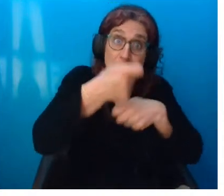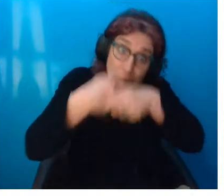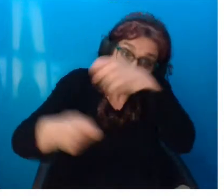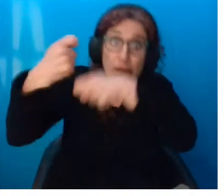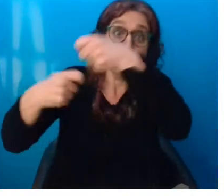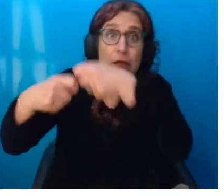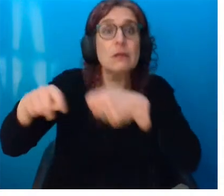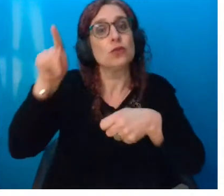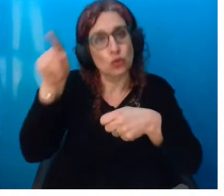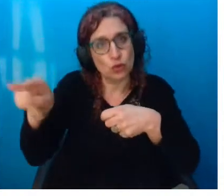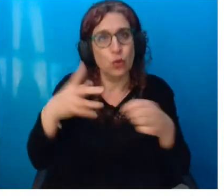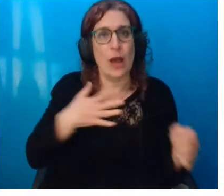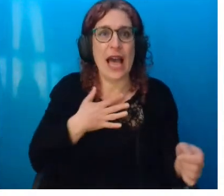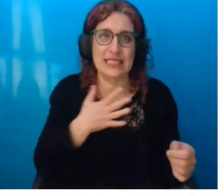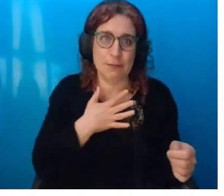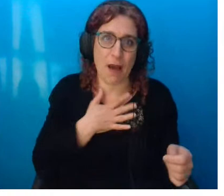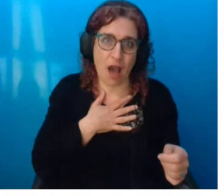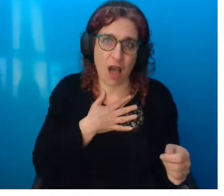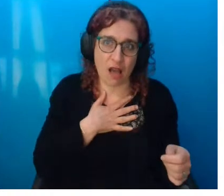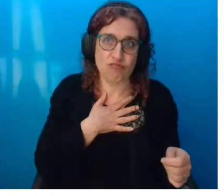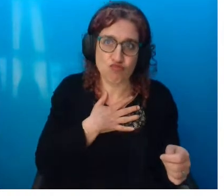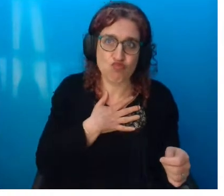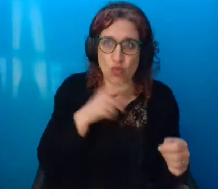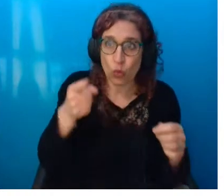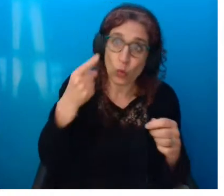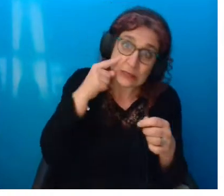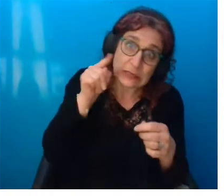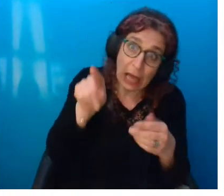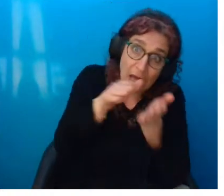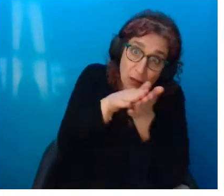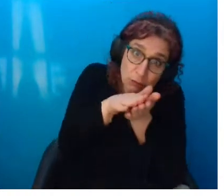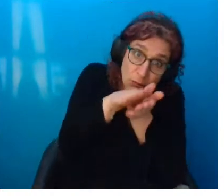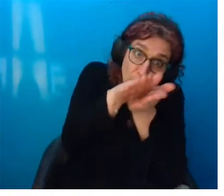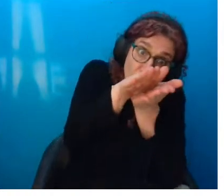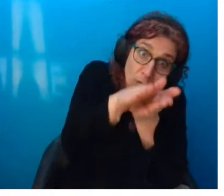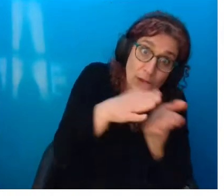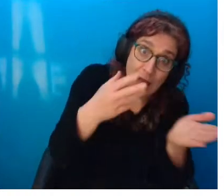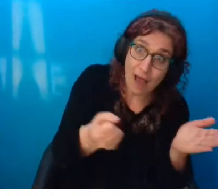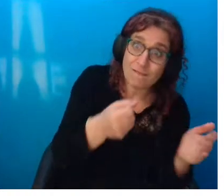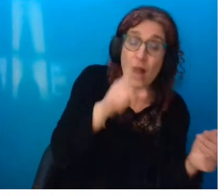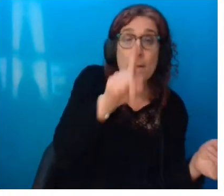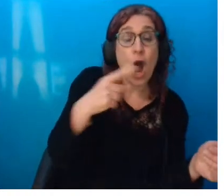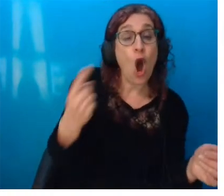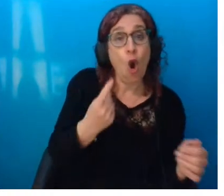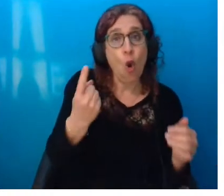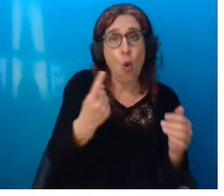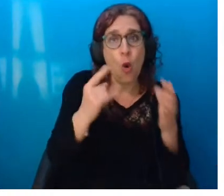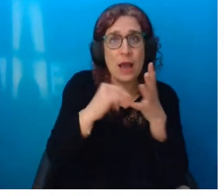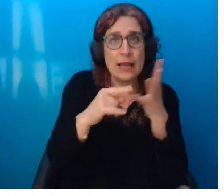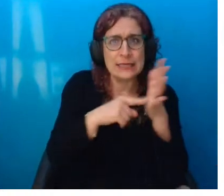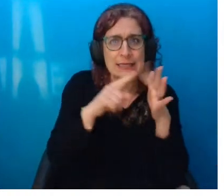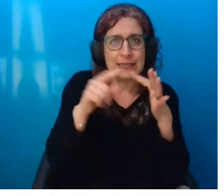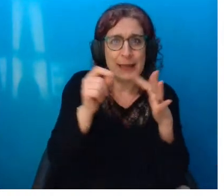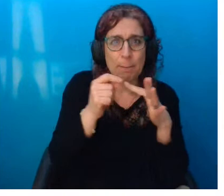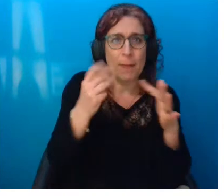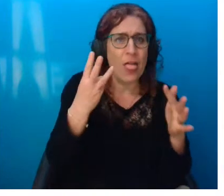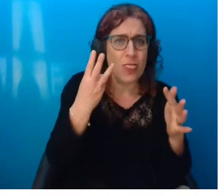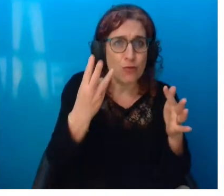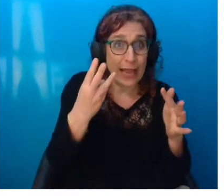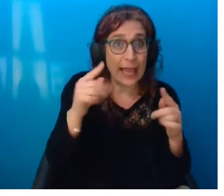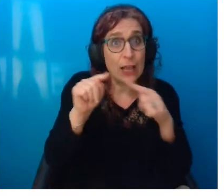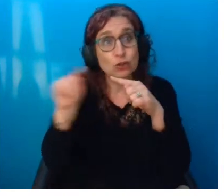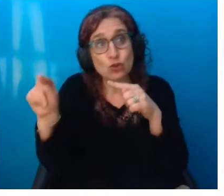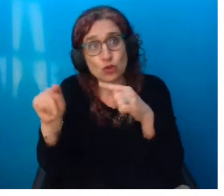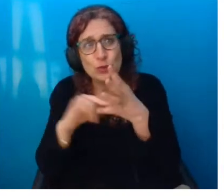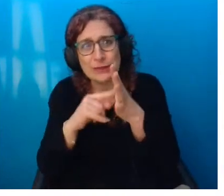step 3, and that's not very marked. But the progression from people with step 3 medication to step 4 is